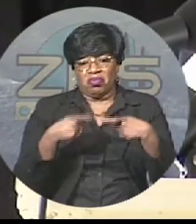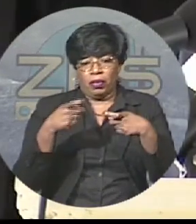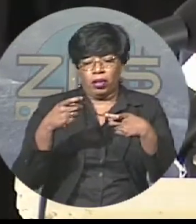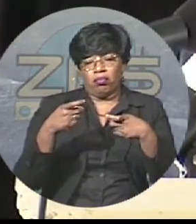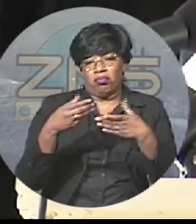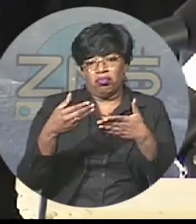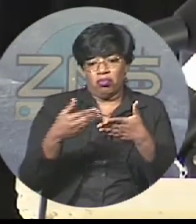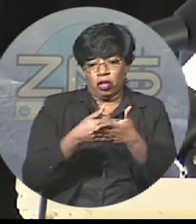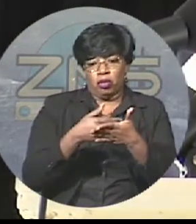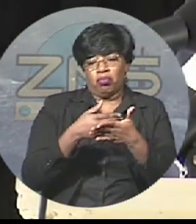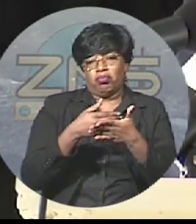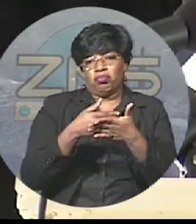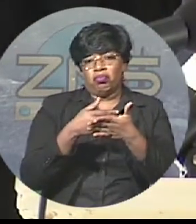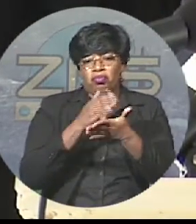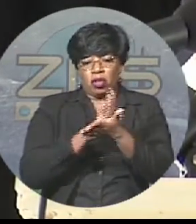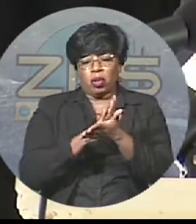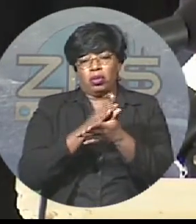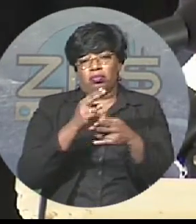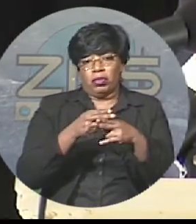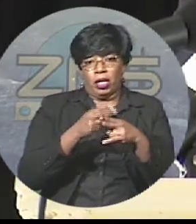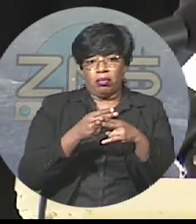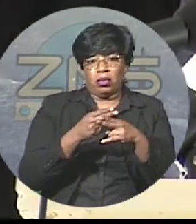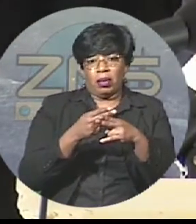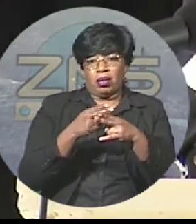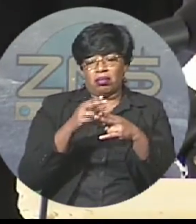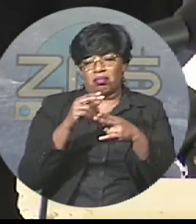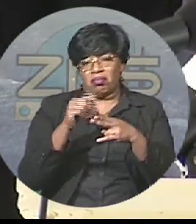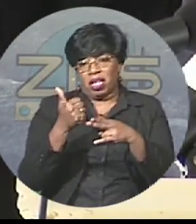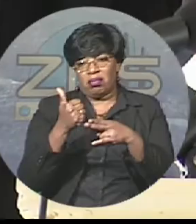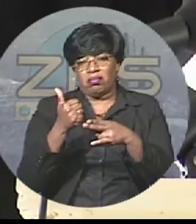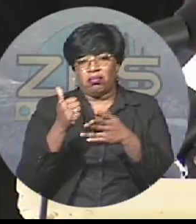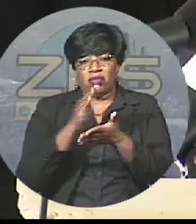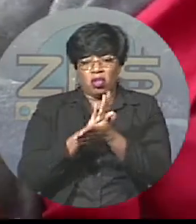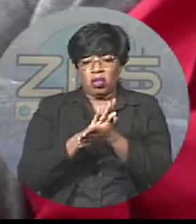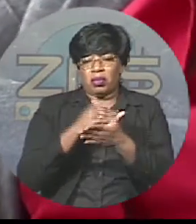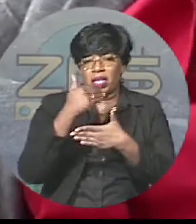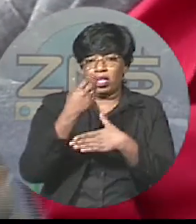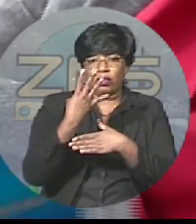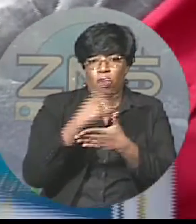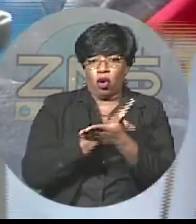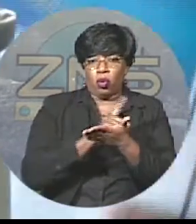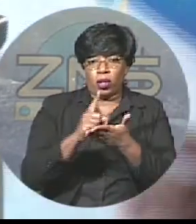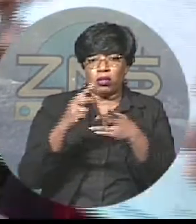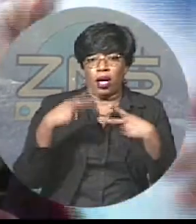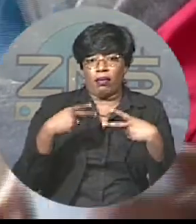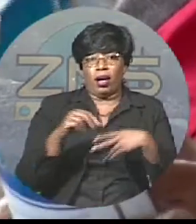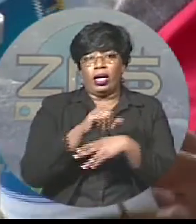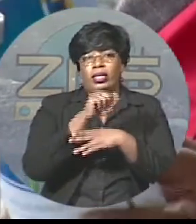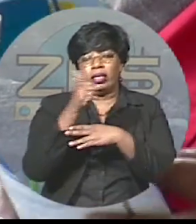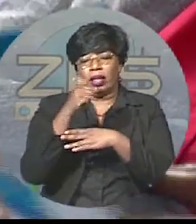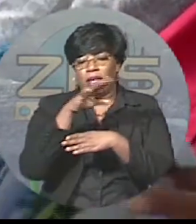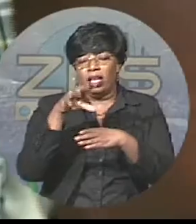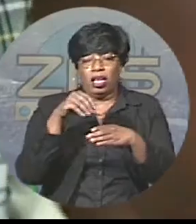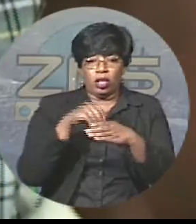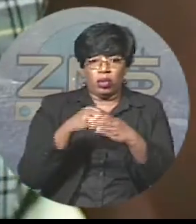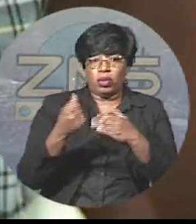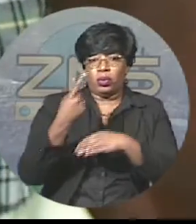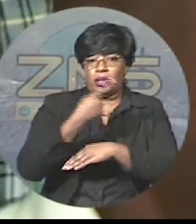schools. And over the next 4 weeks, we have another, including